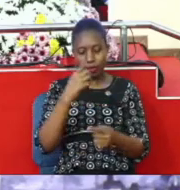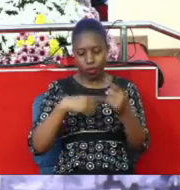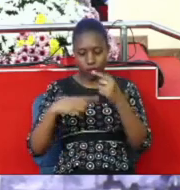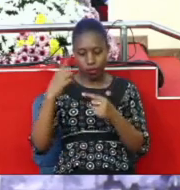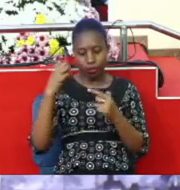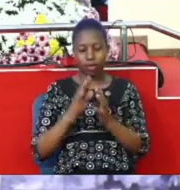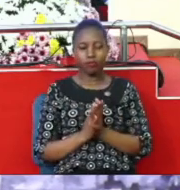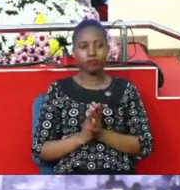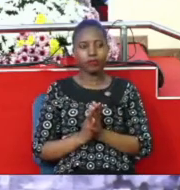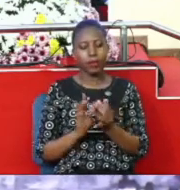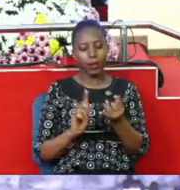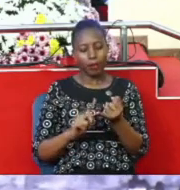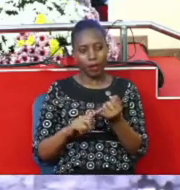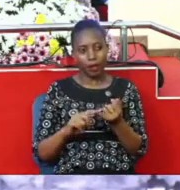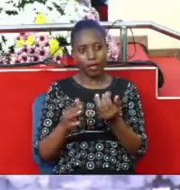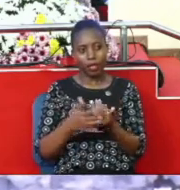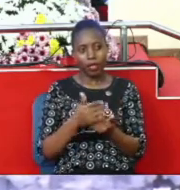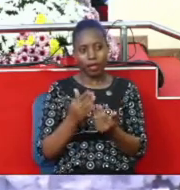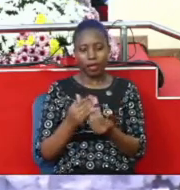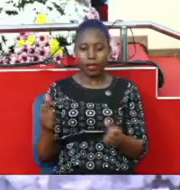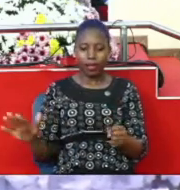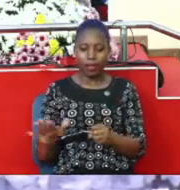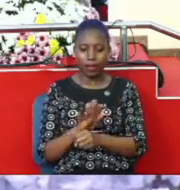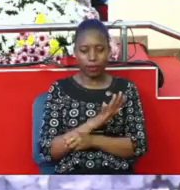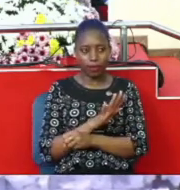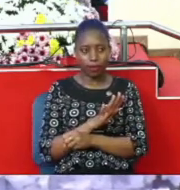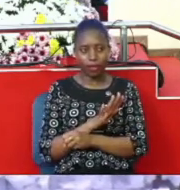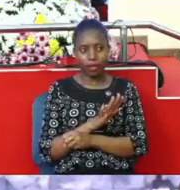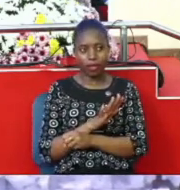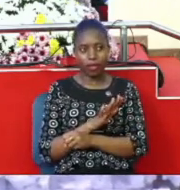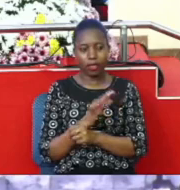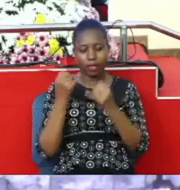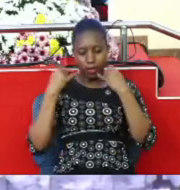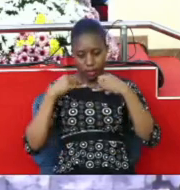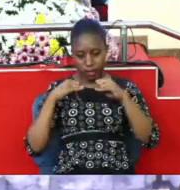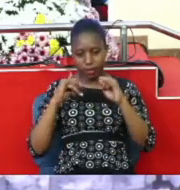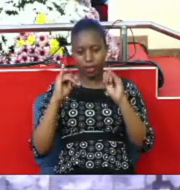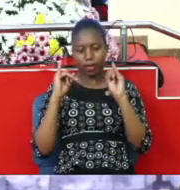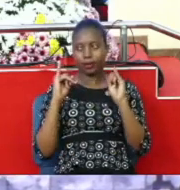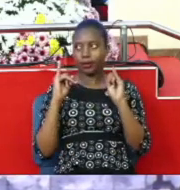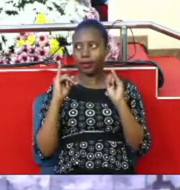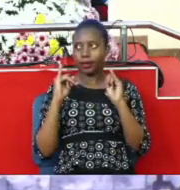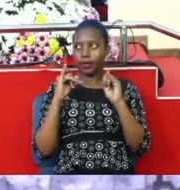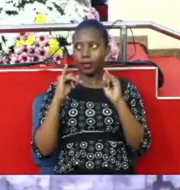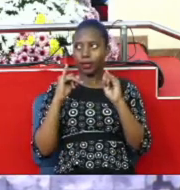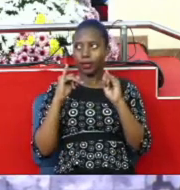Carefully try to define carefully,